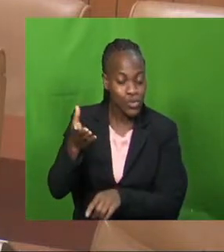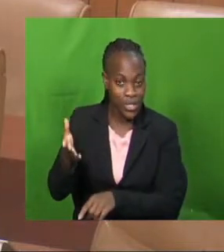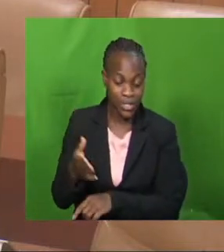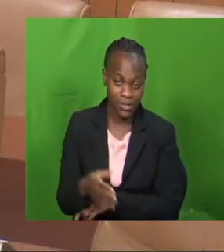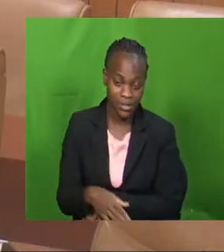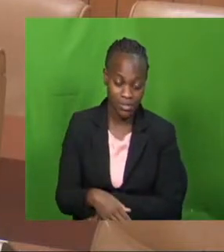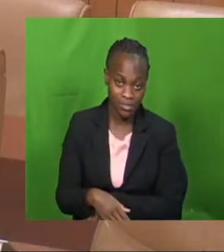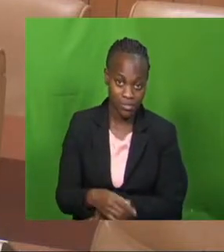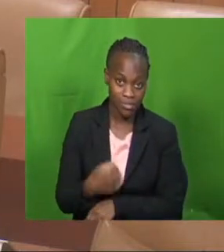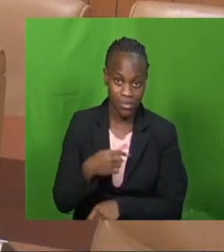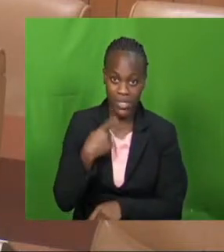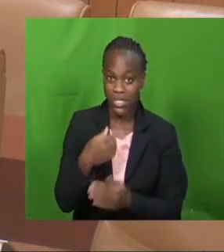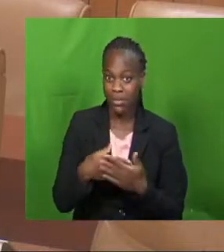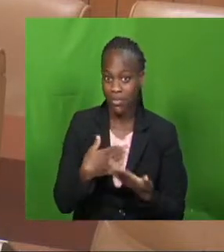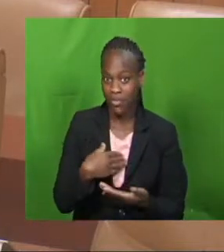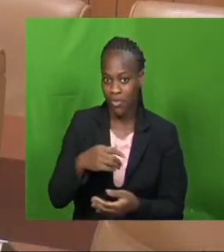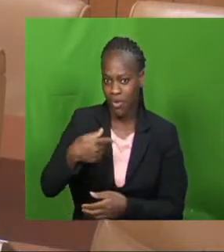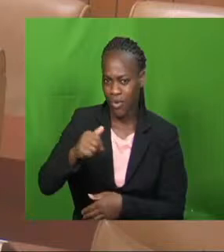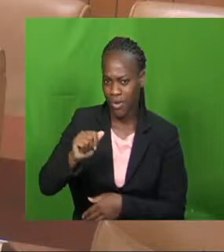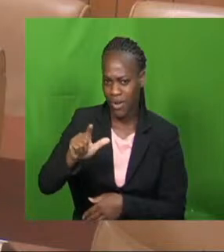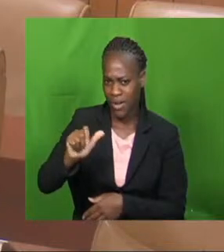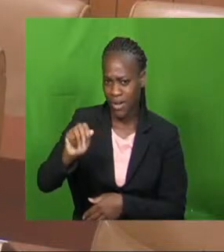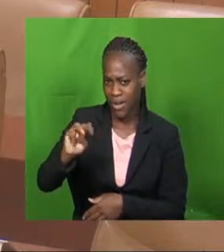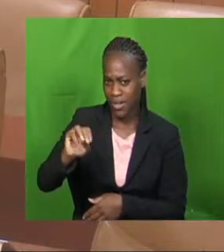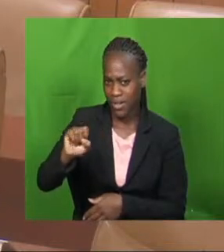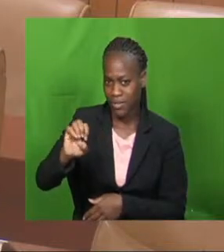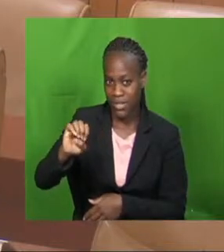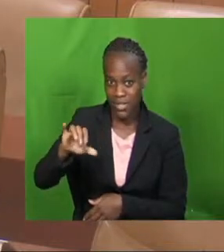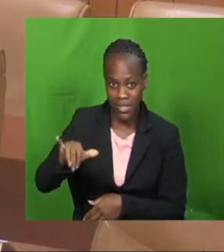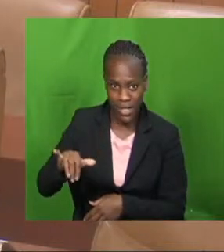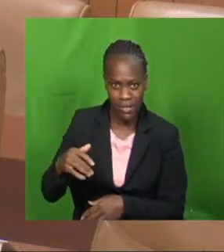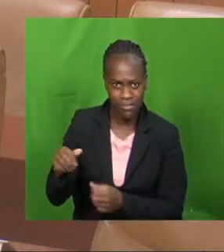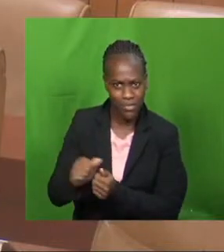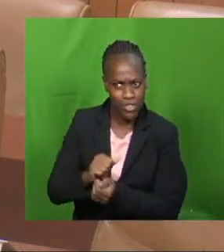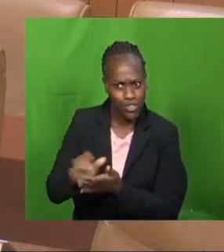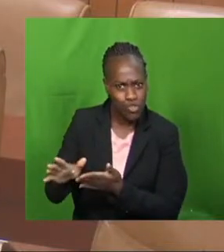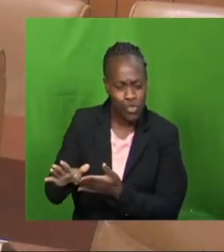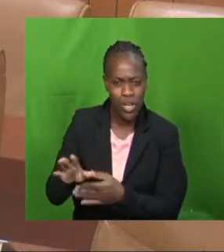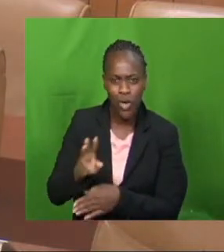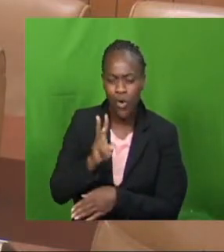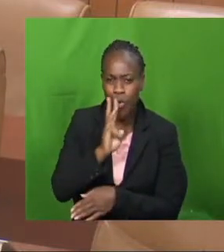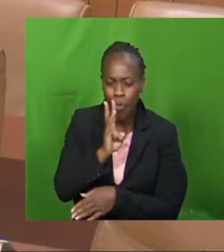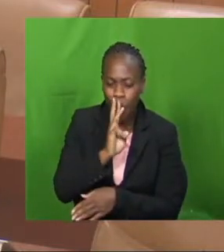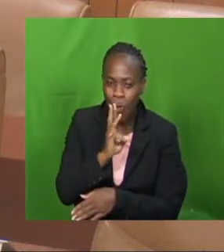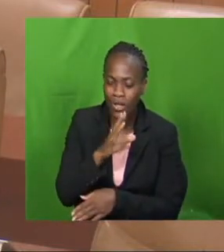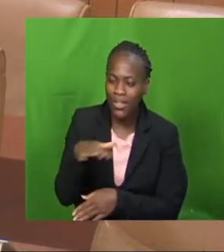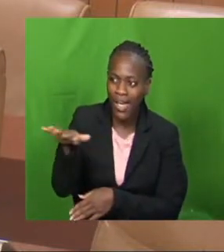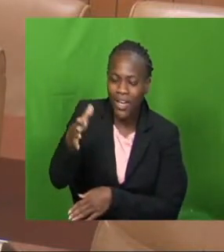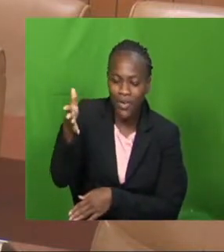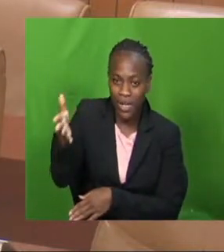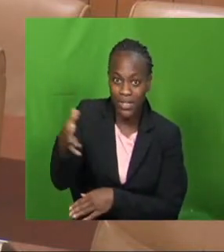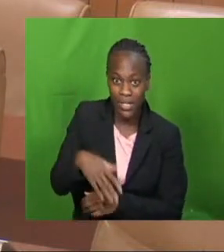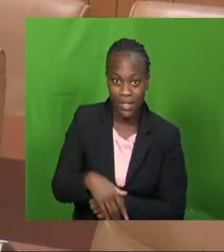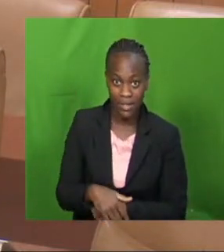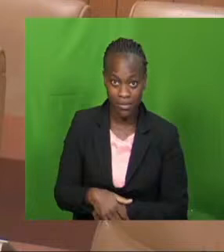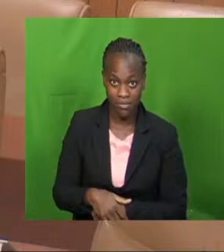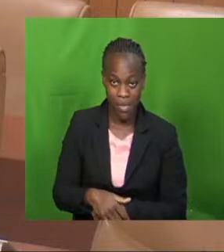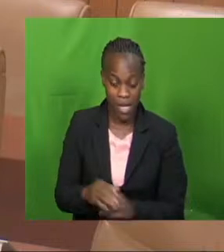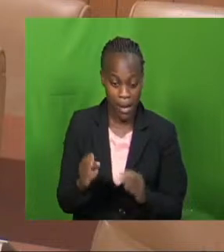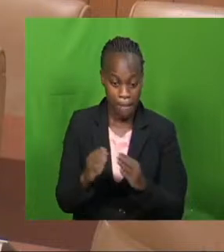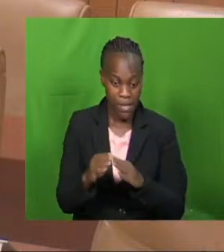the Galamsey issue, destroying the water bodies and so forth and so on. So when we met, I was considering the fact that, Mr.